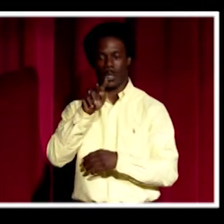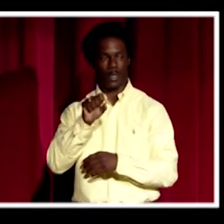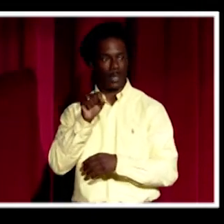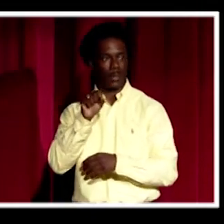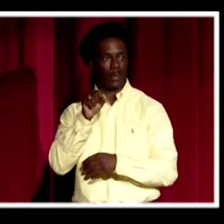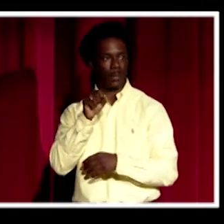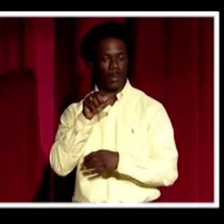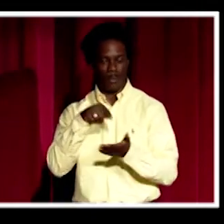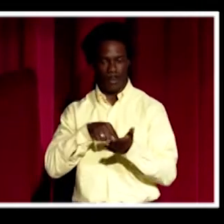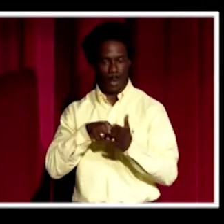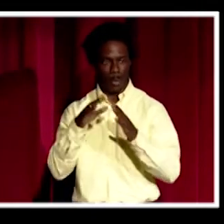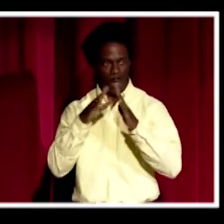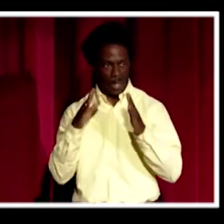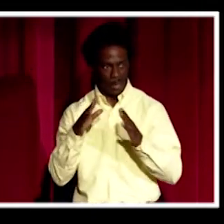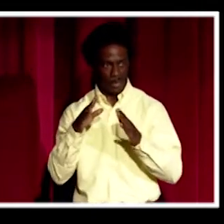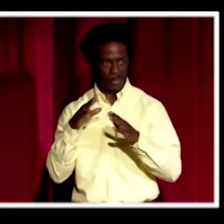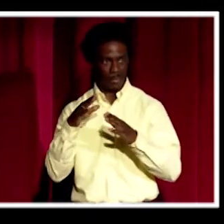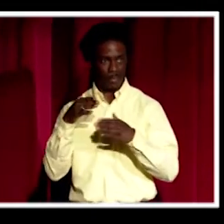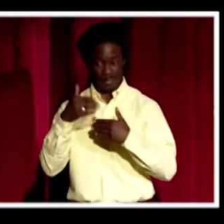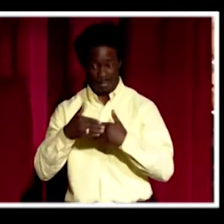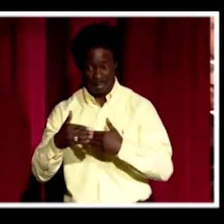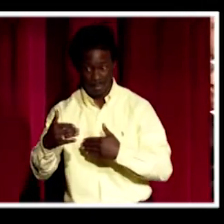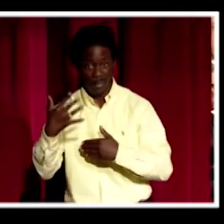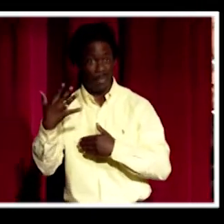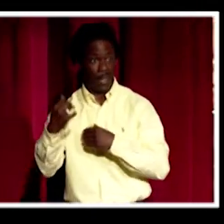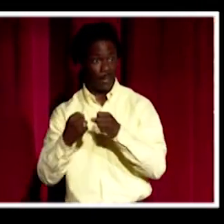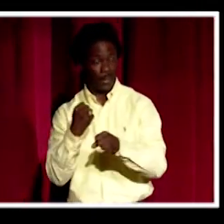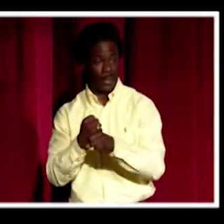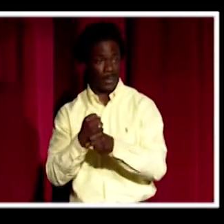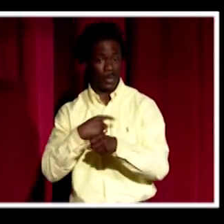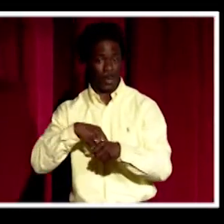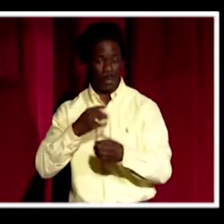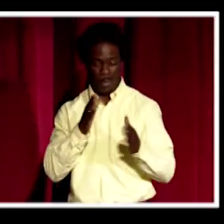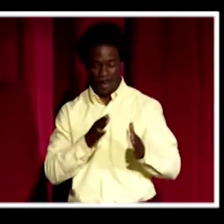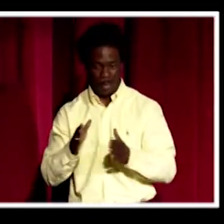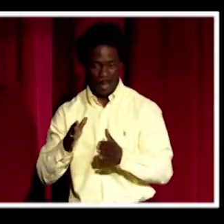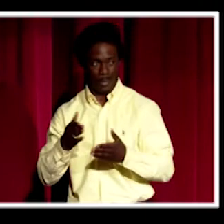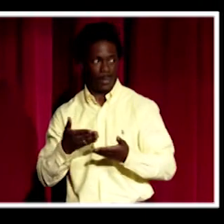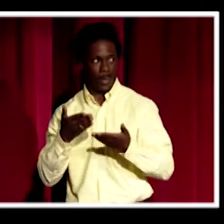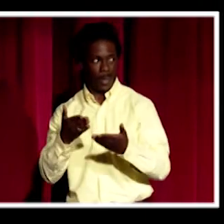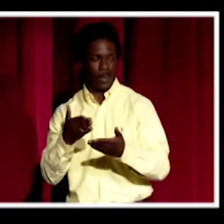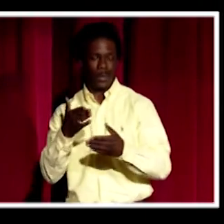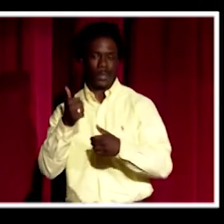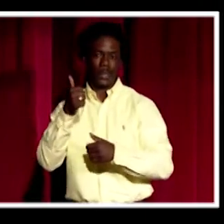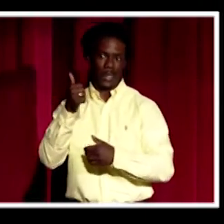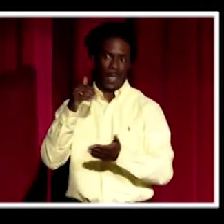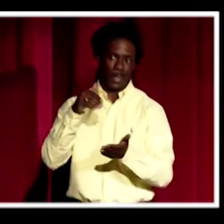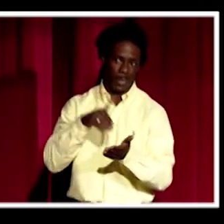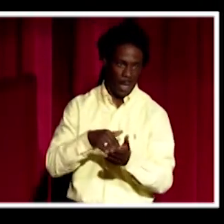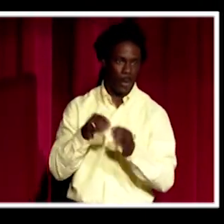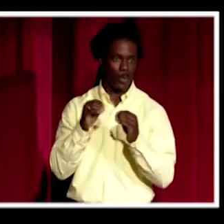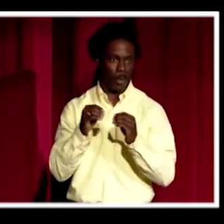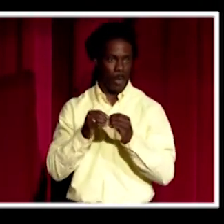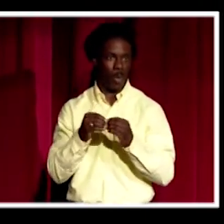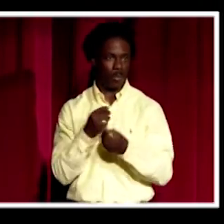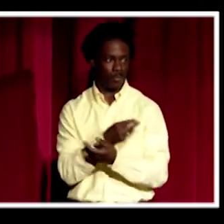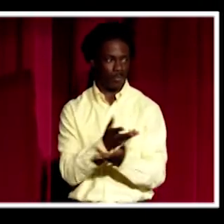housing, and over the next 5 years, we plan to deliver at least 10,000